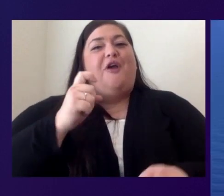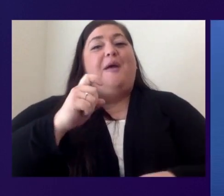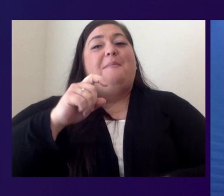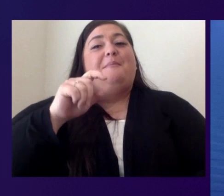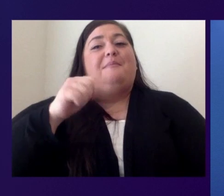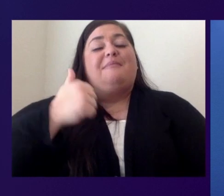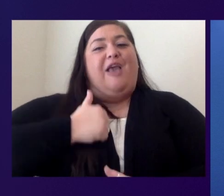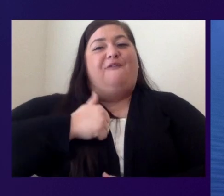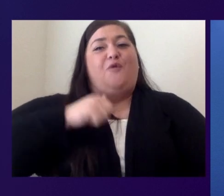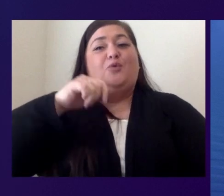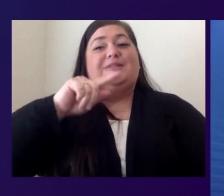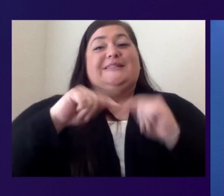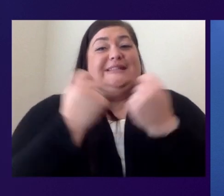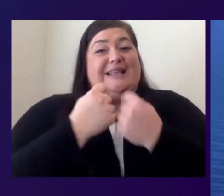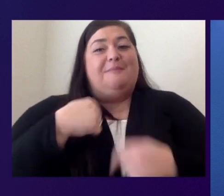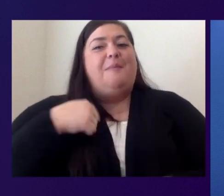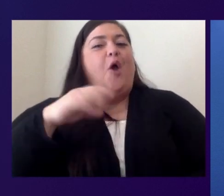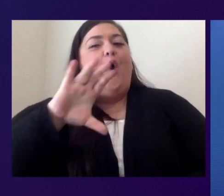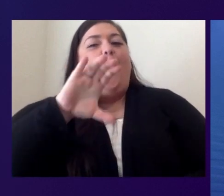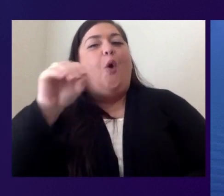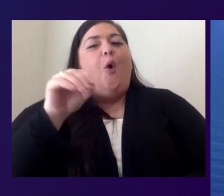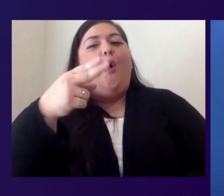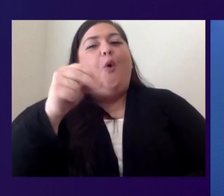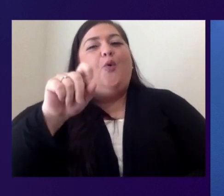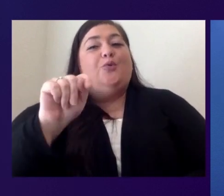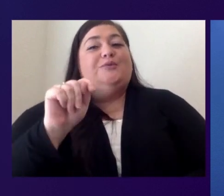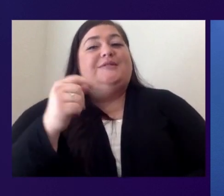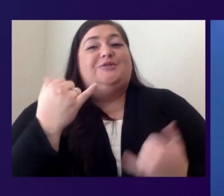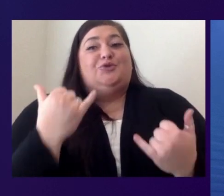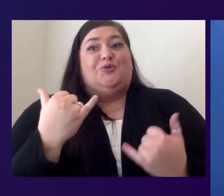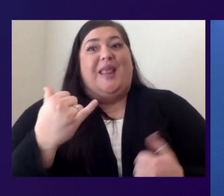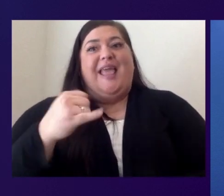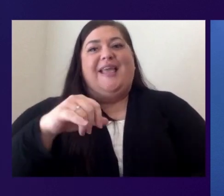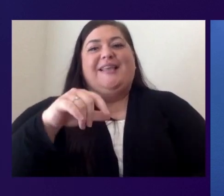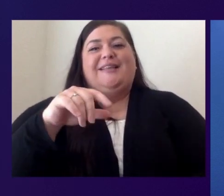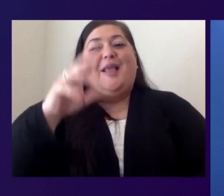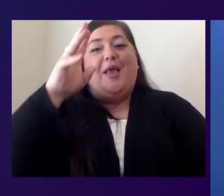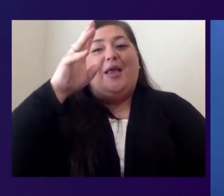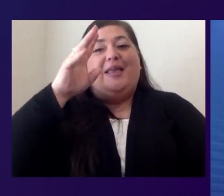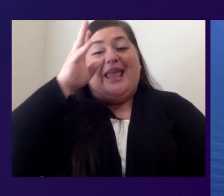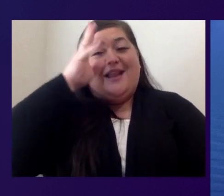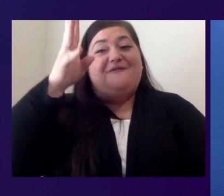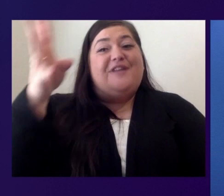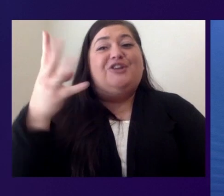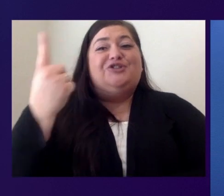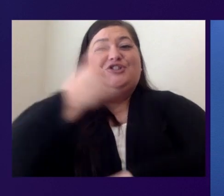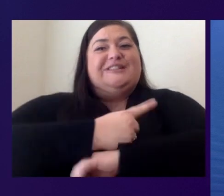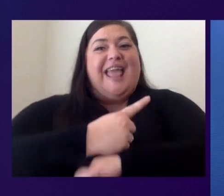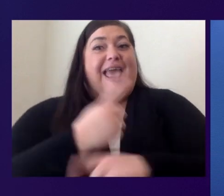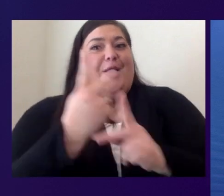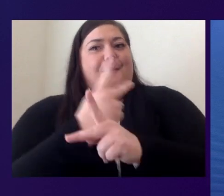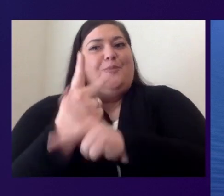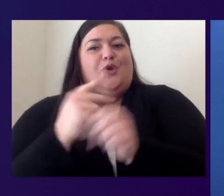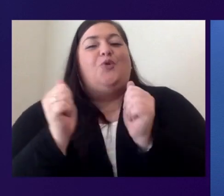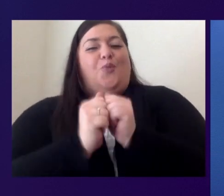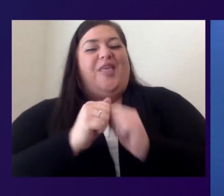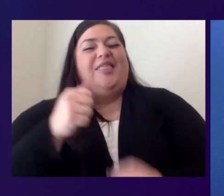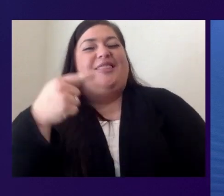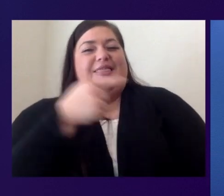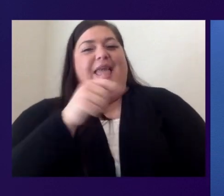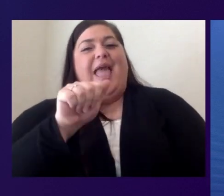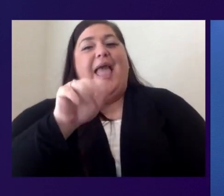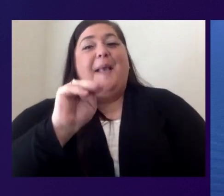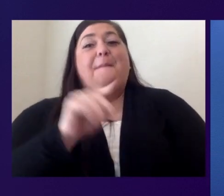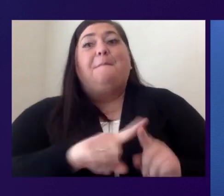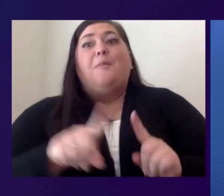here co-hosting the 2023 AWS End User Computing Innovation Day with AM. But the real guest